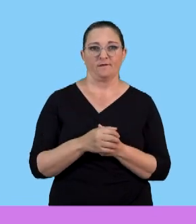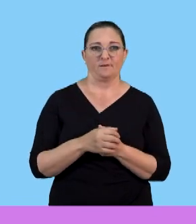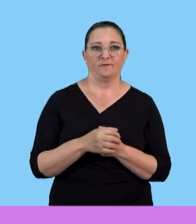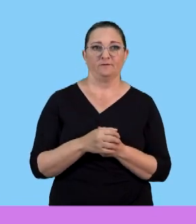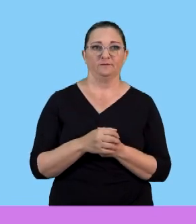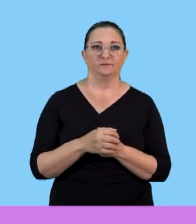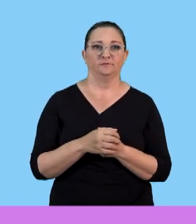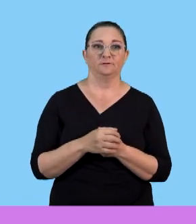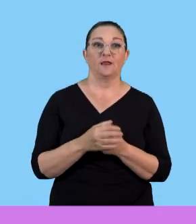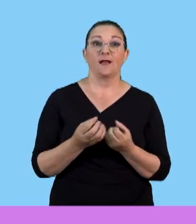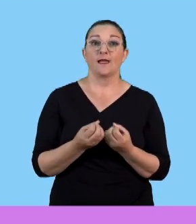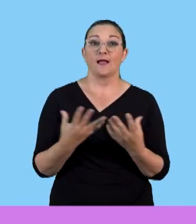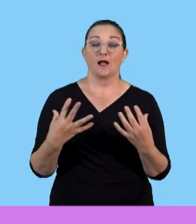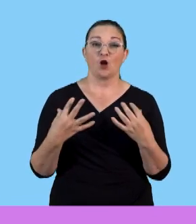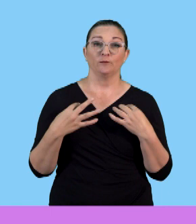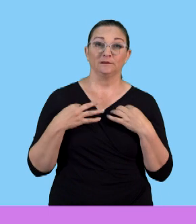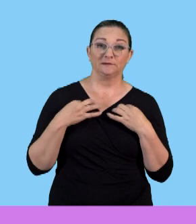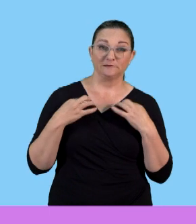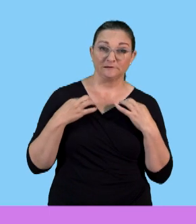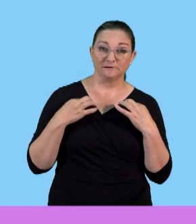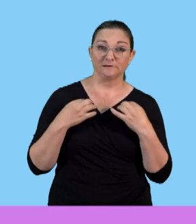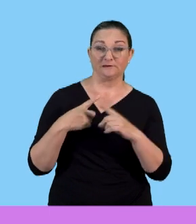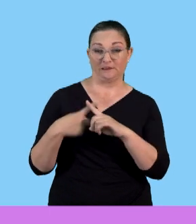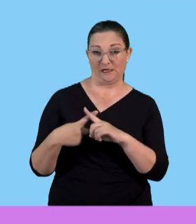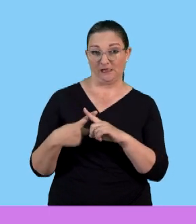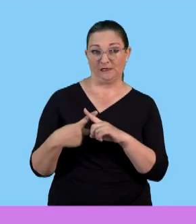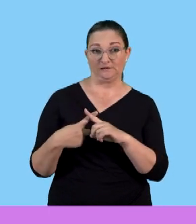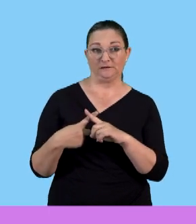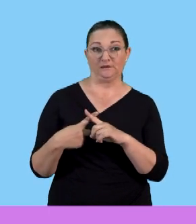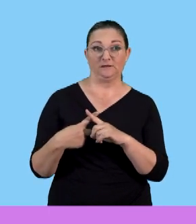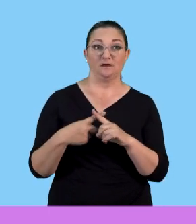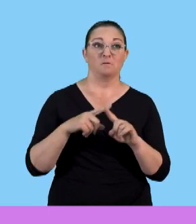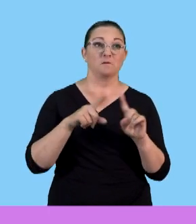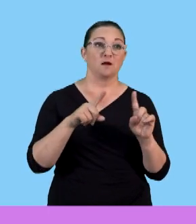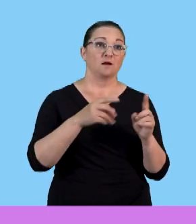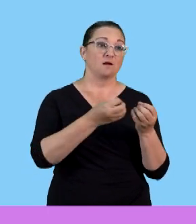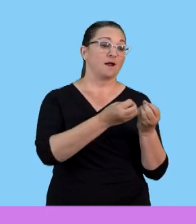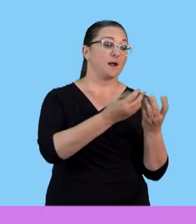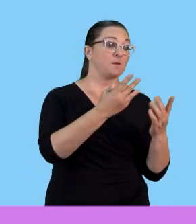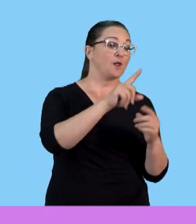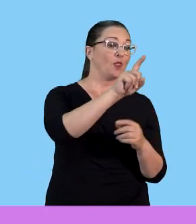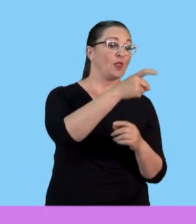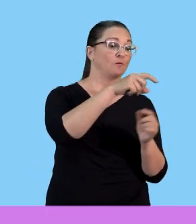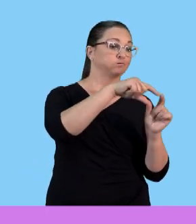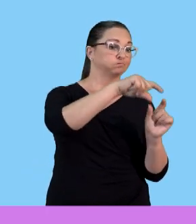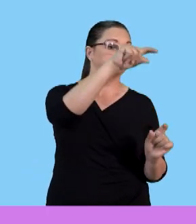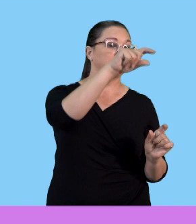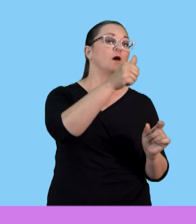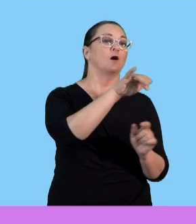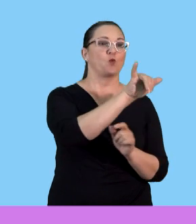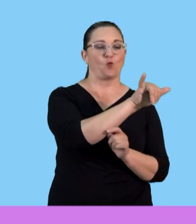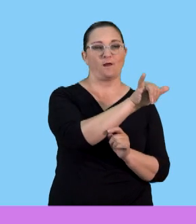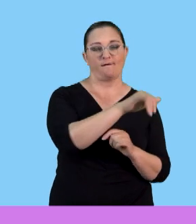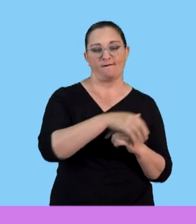side, the number of sportswear will be our x values, the number of the amount in thousand, it's